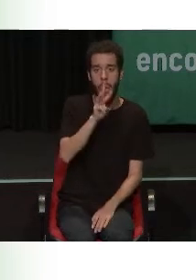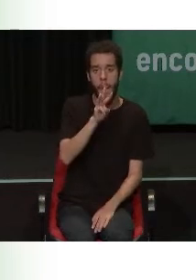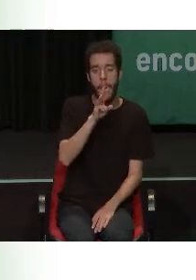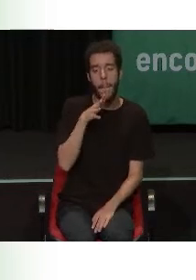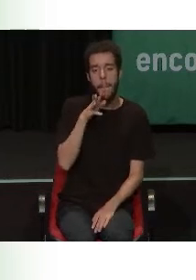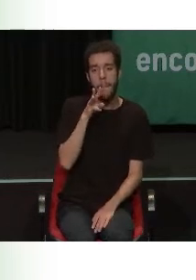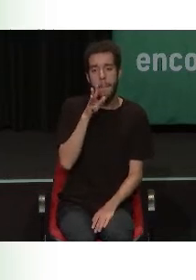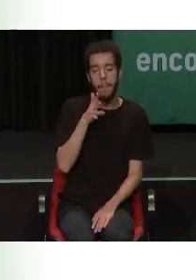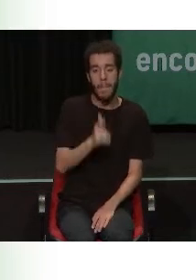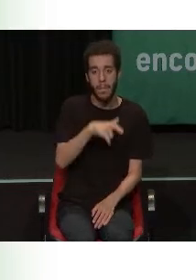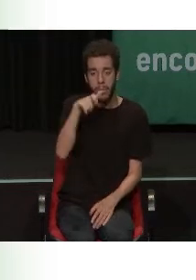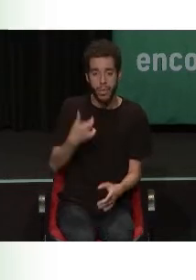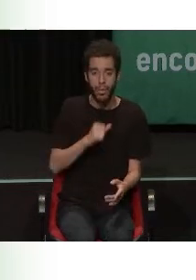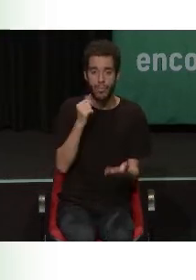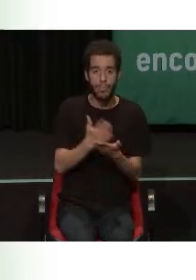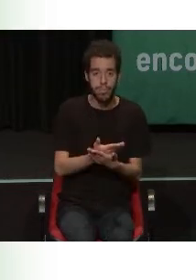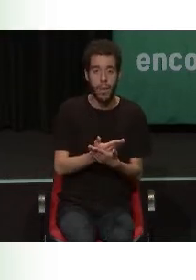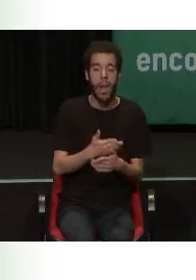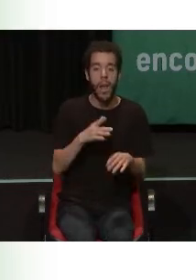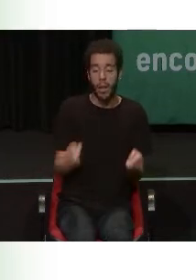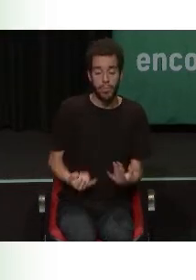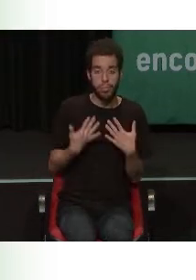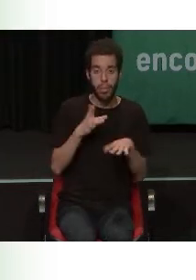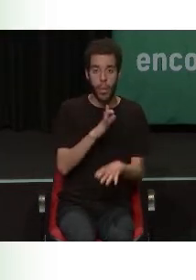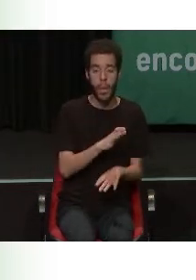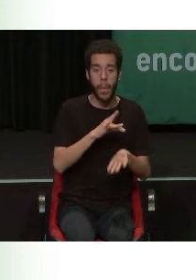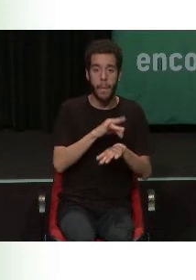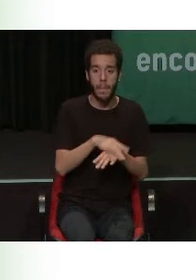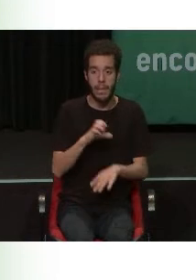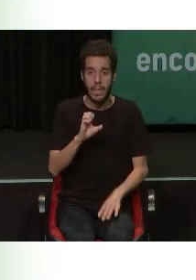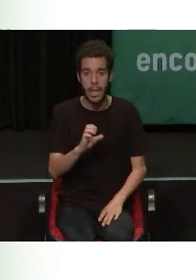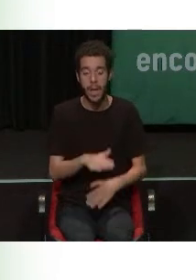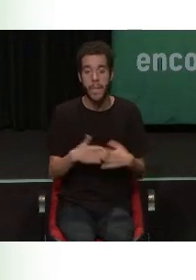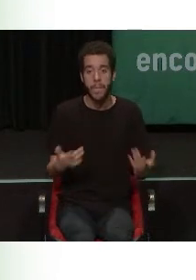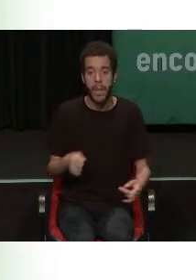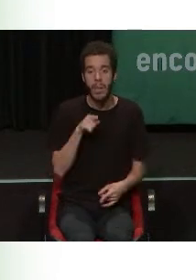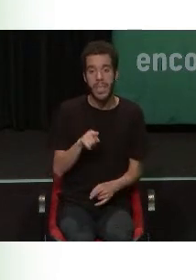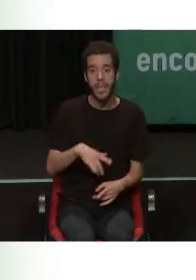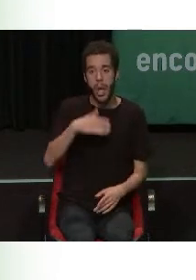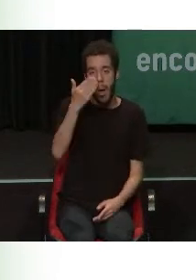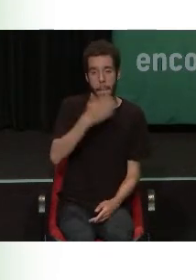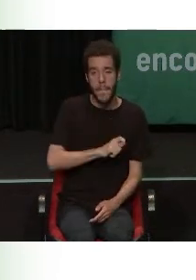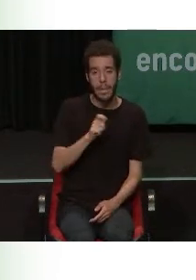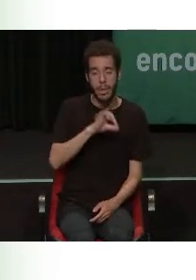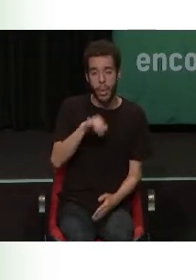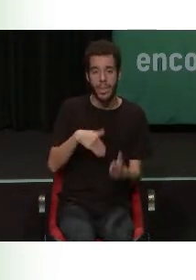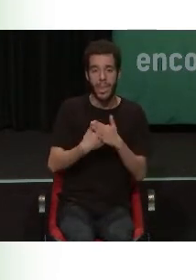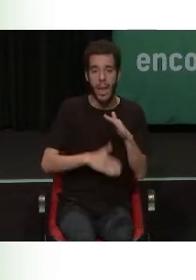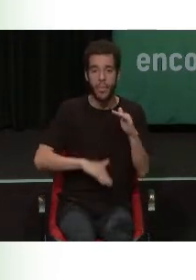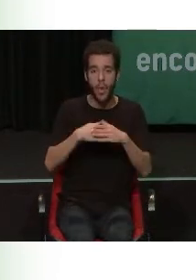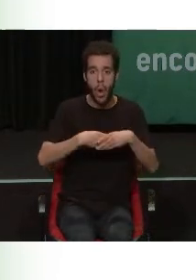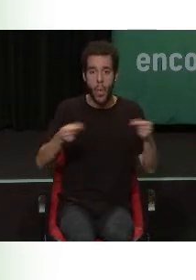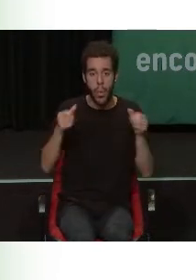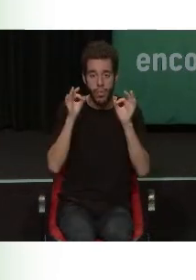cured worldwide from hepatitis. And the medicine is only for 3 months with complete cure. It's a complete cure.